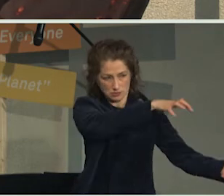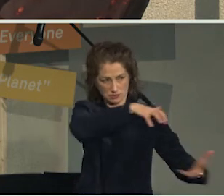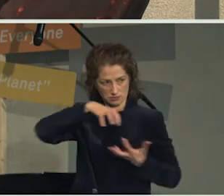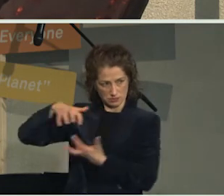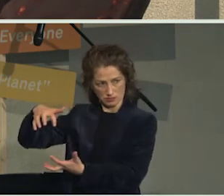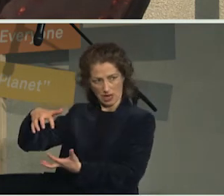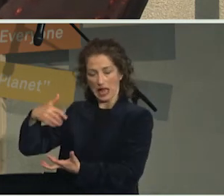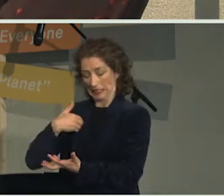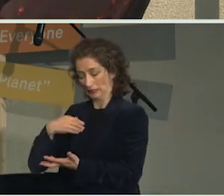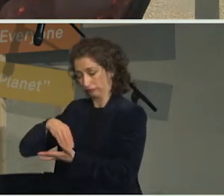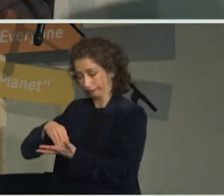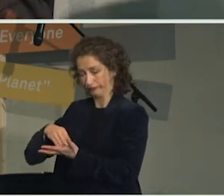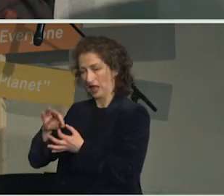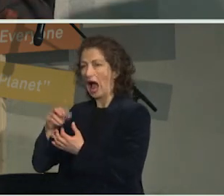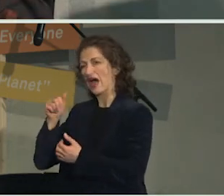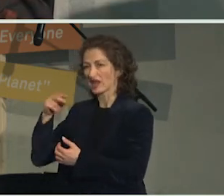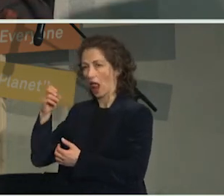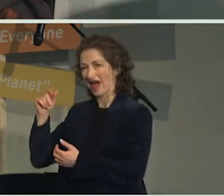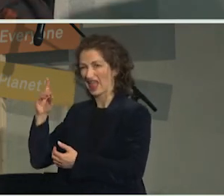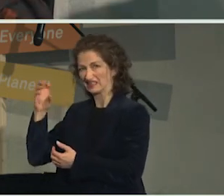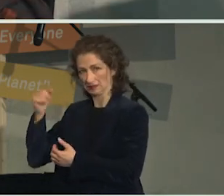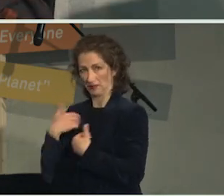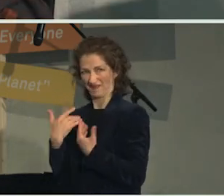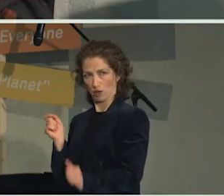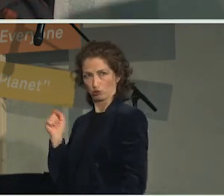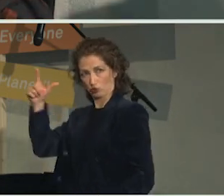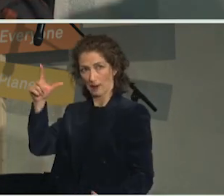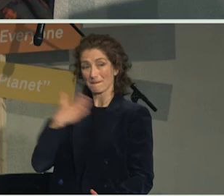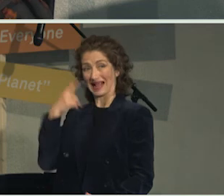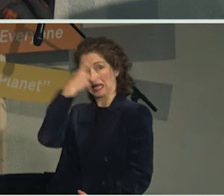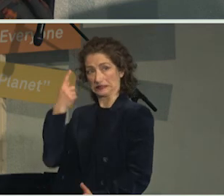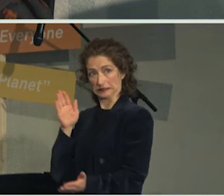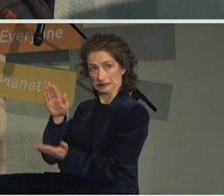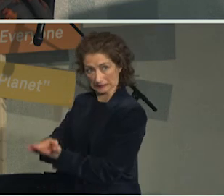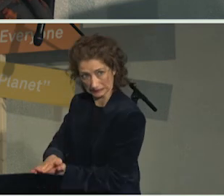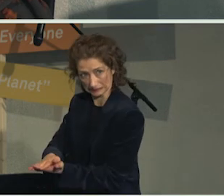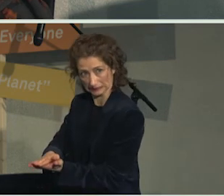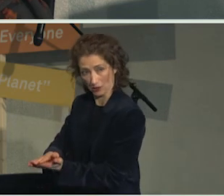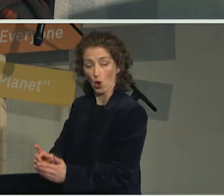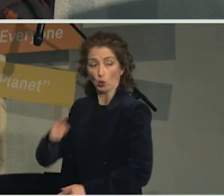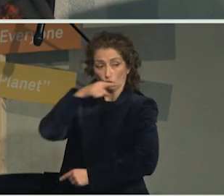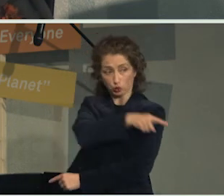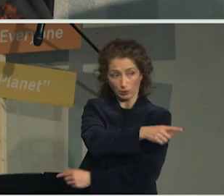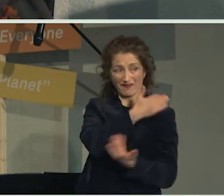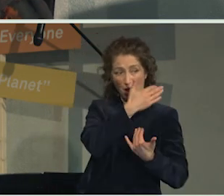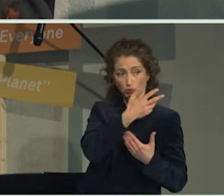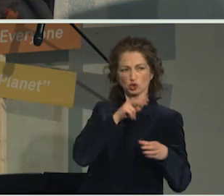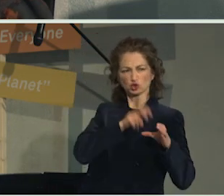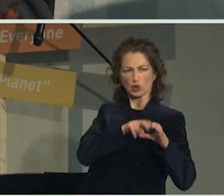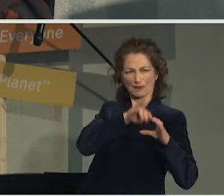to Angela Davis, and you apply for the accessibility project and find